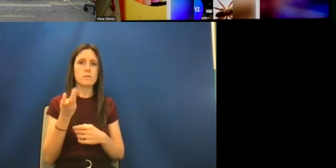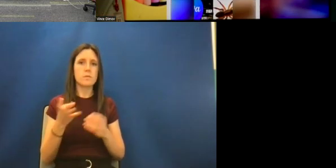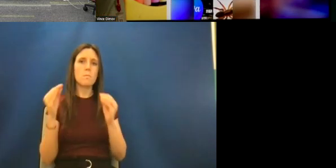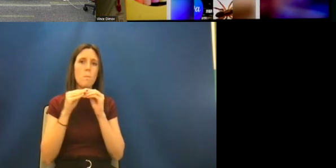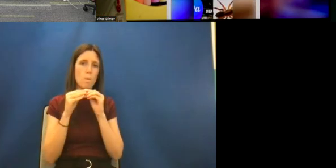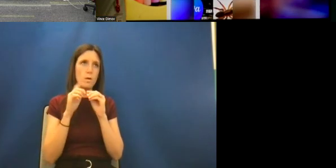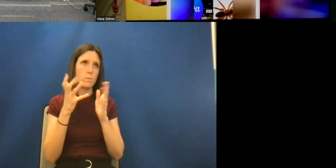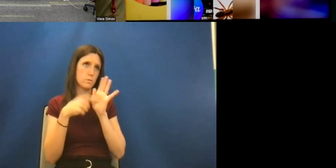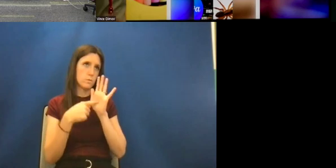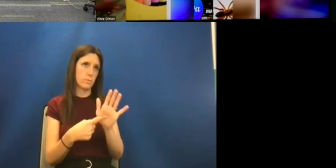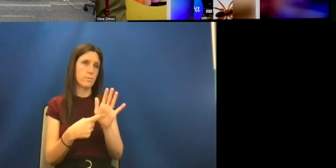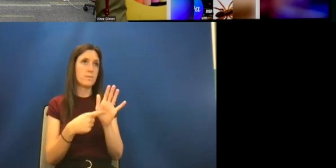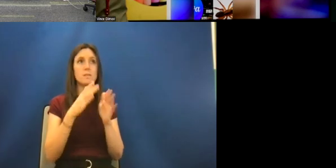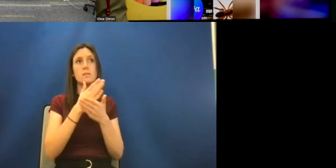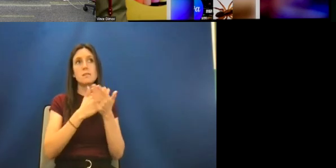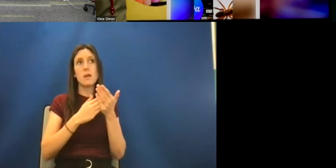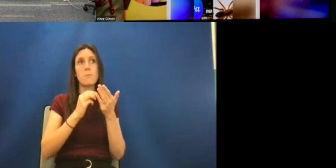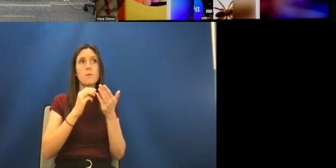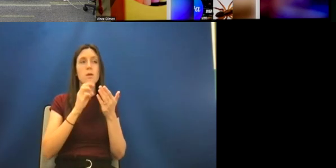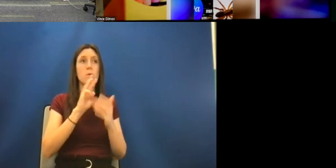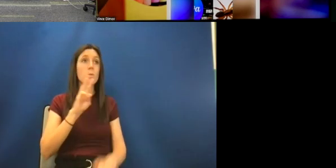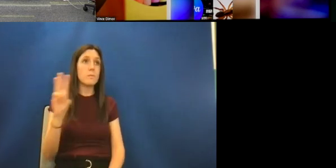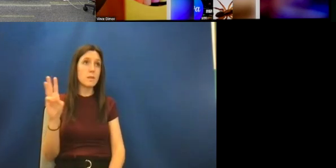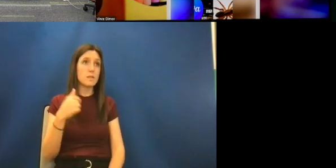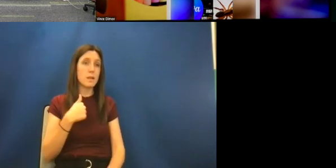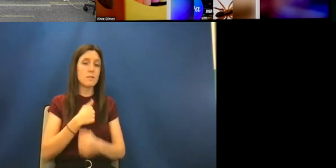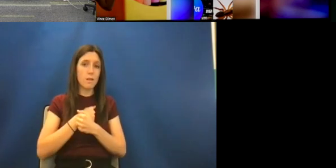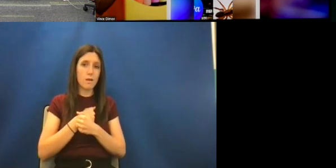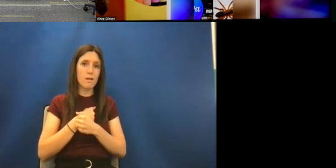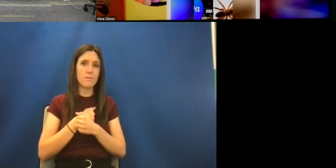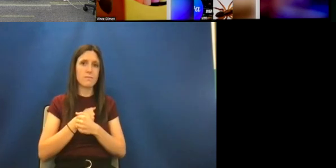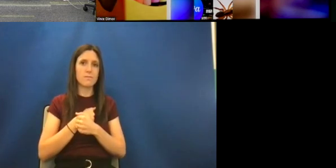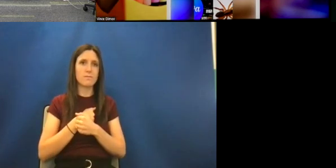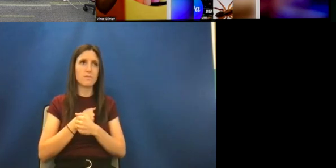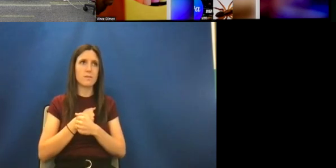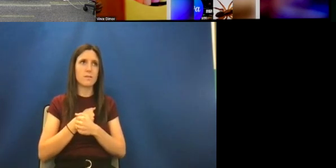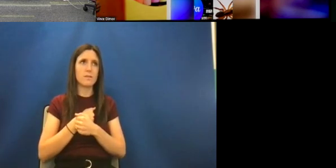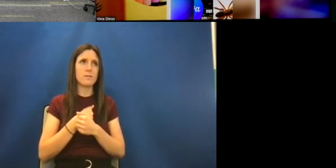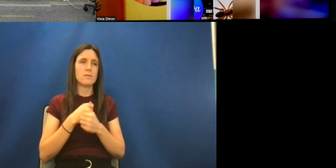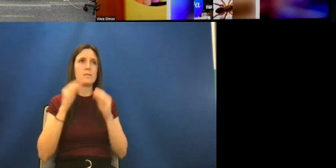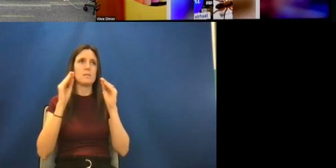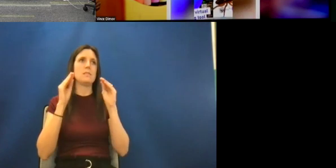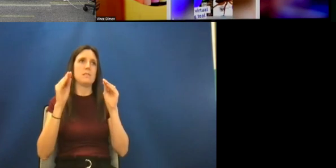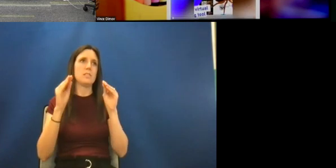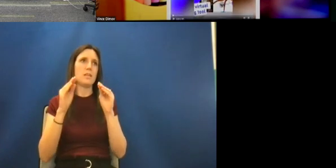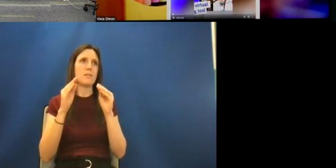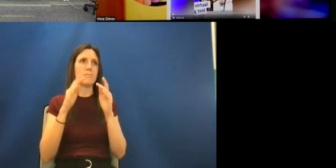you. Some websites I love that kind of go along with teaching virtually.